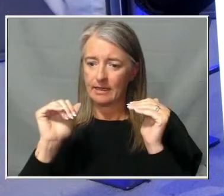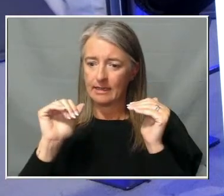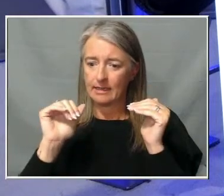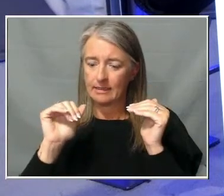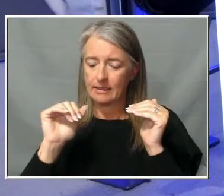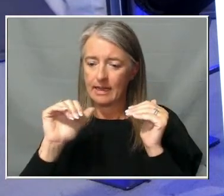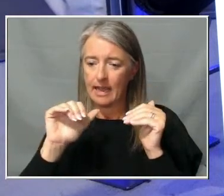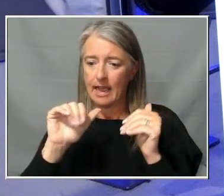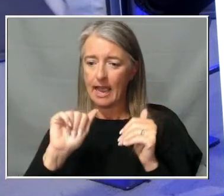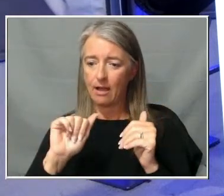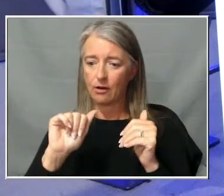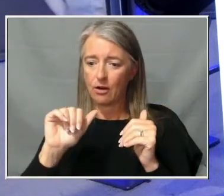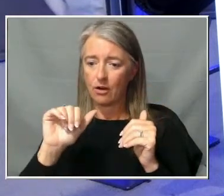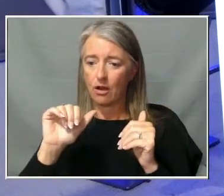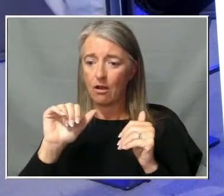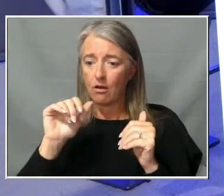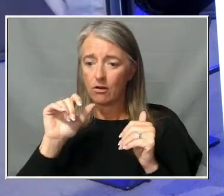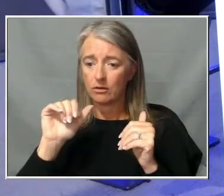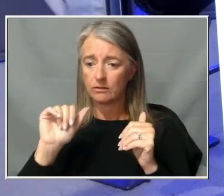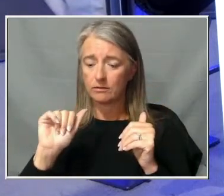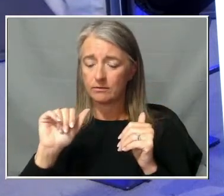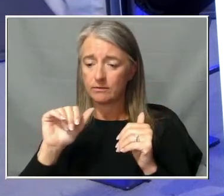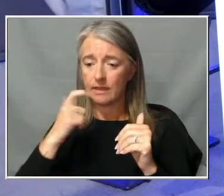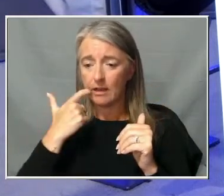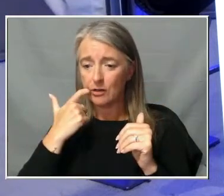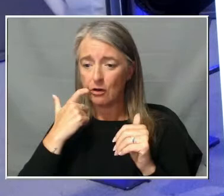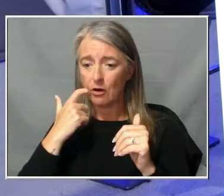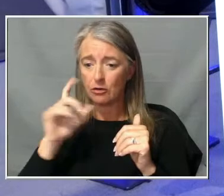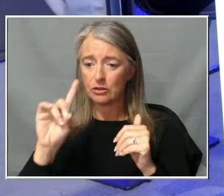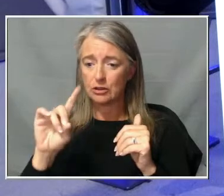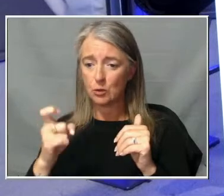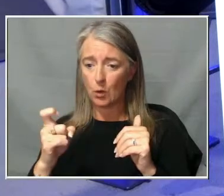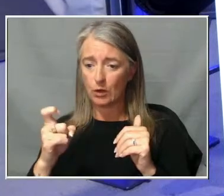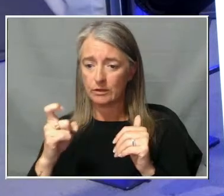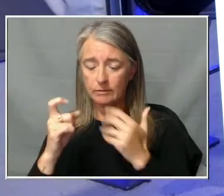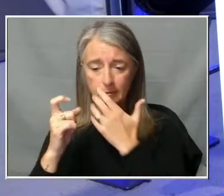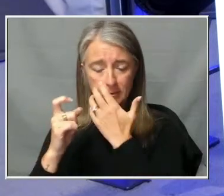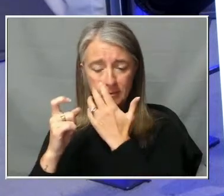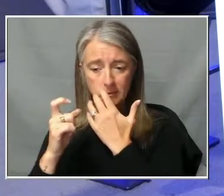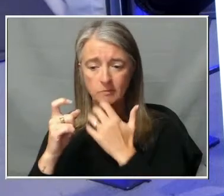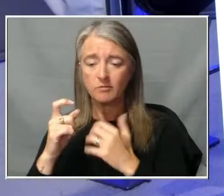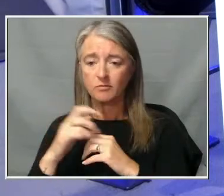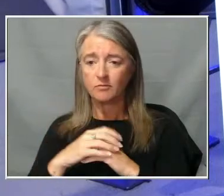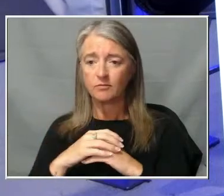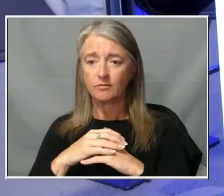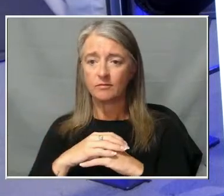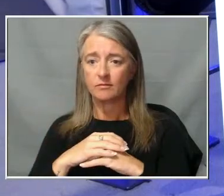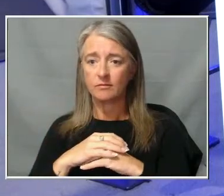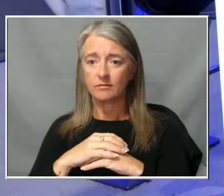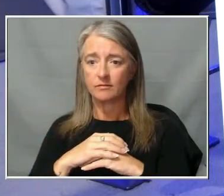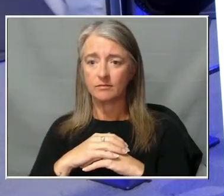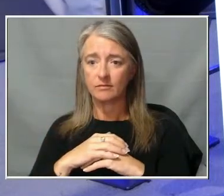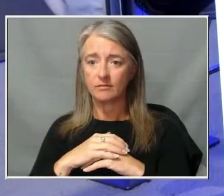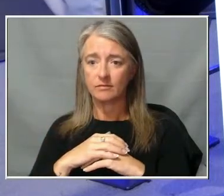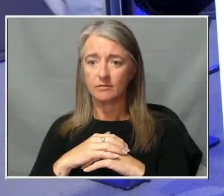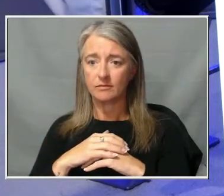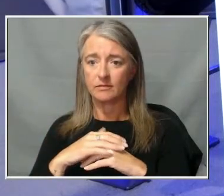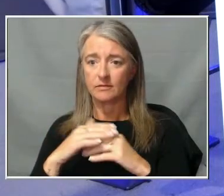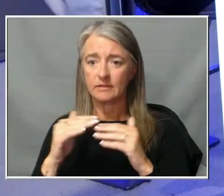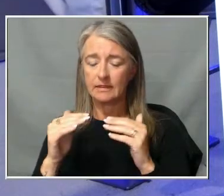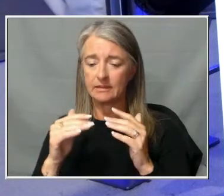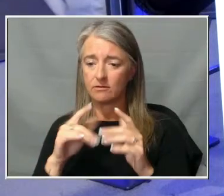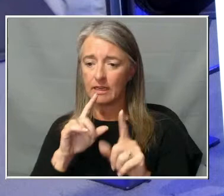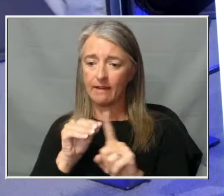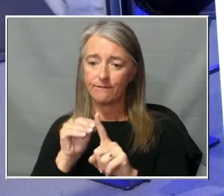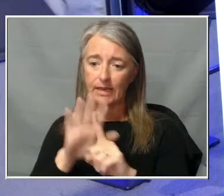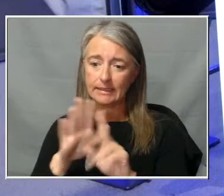you're full blown and everything else could be considered some form of moderate, or is it you either in or you are out? It's either affecting you